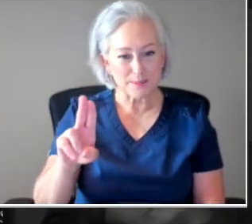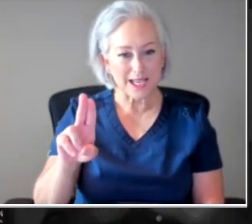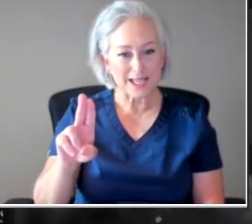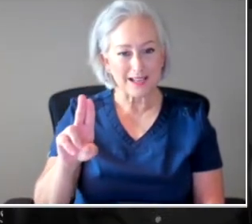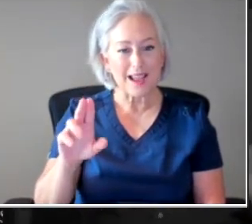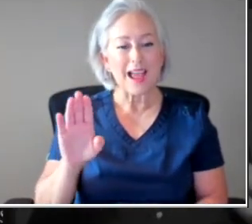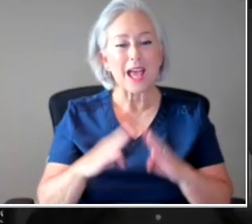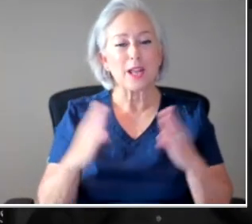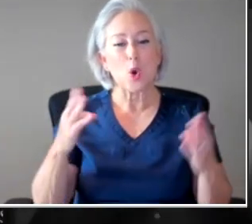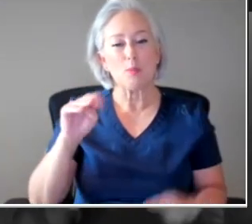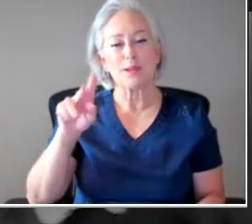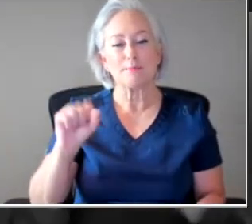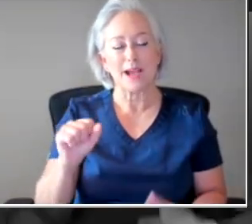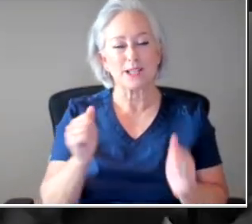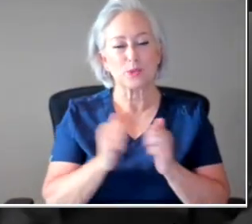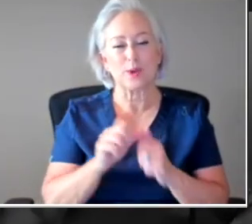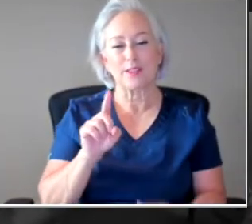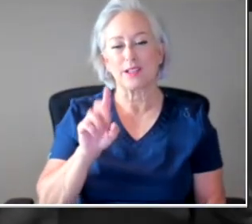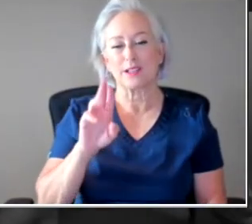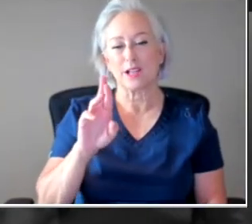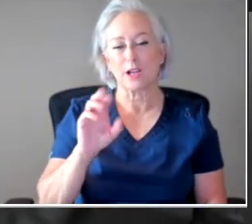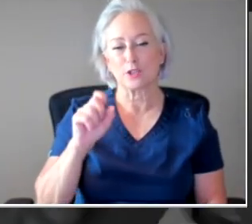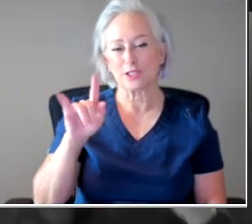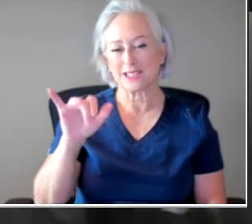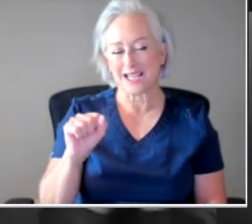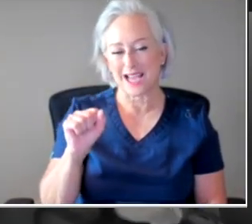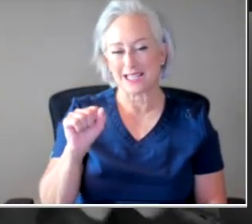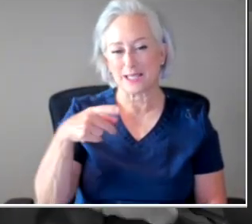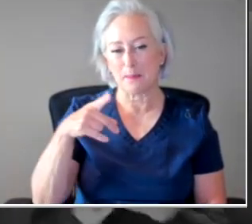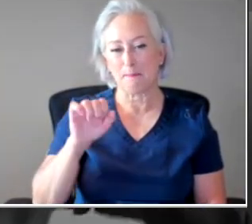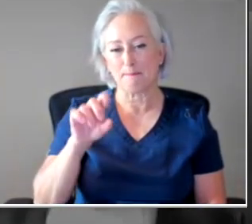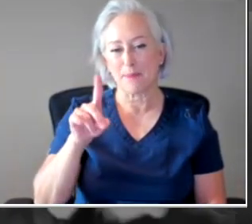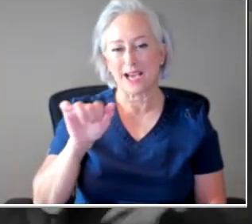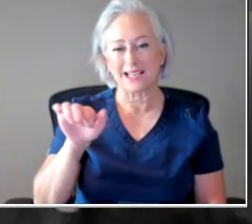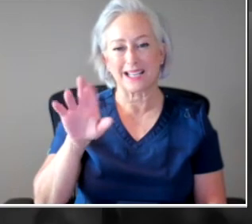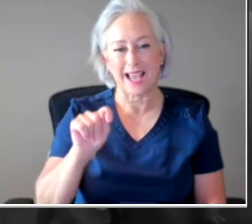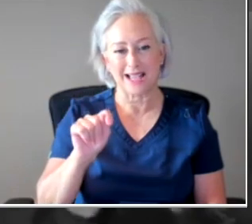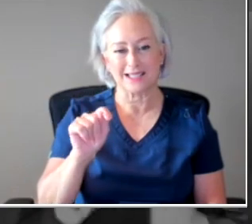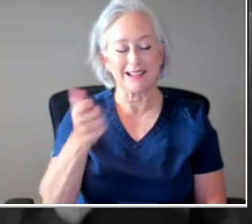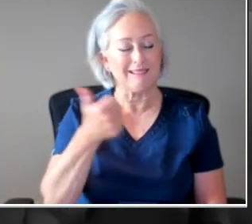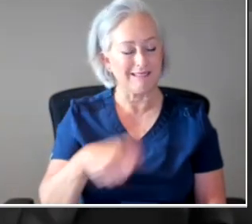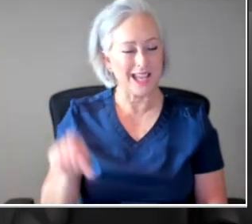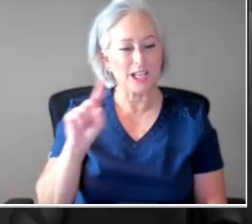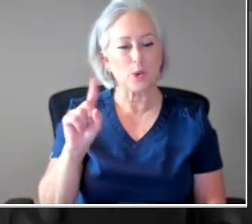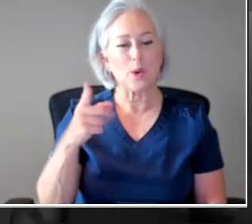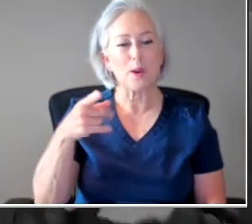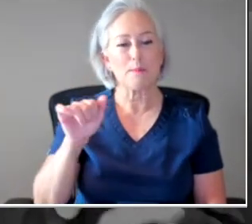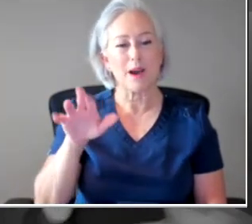Mics with Dr. Stites podcast. Now everywhere podcasts are available.